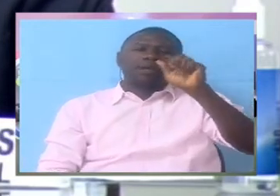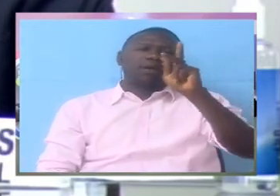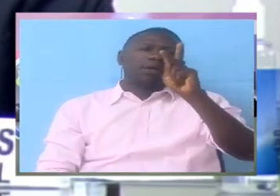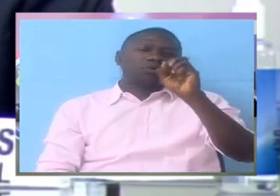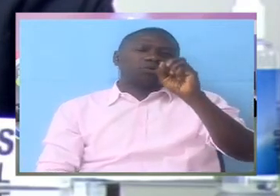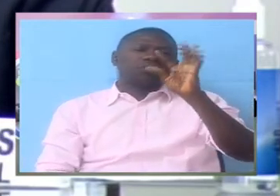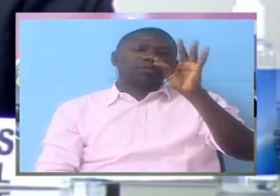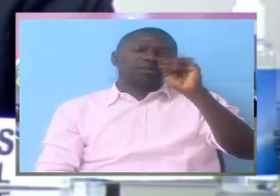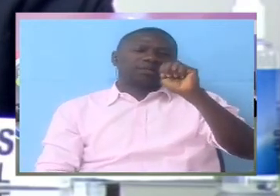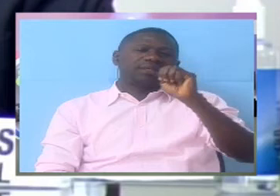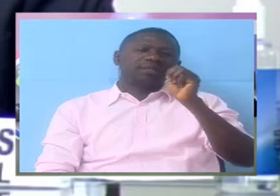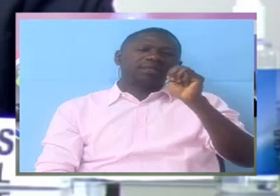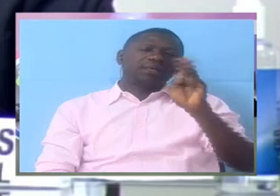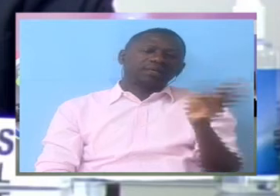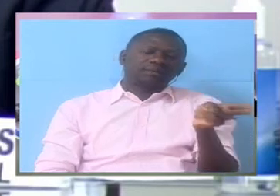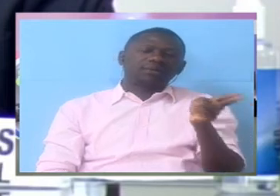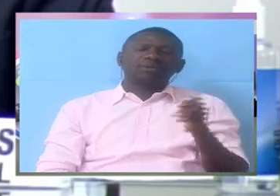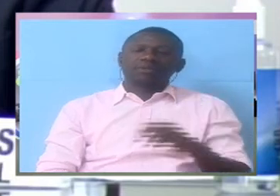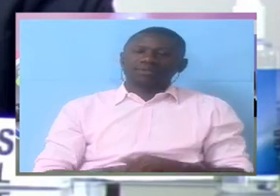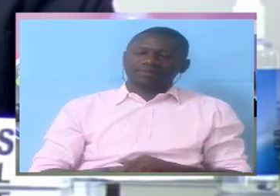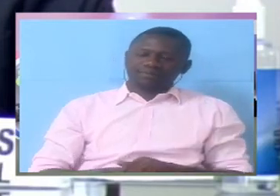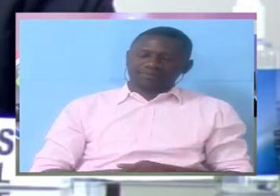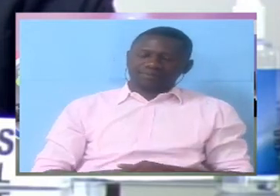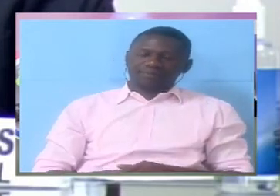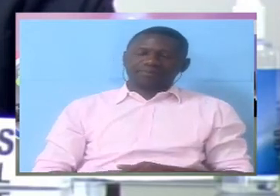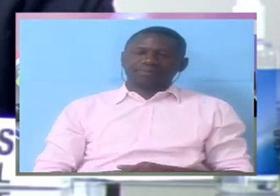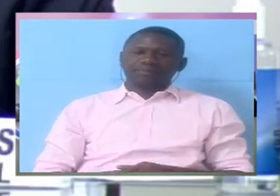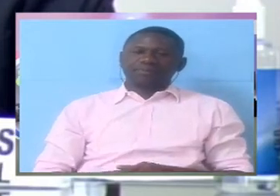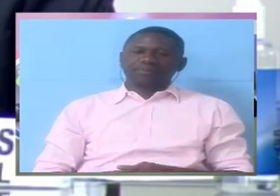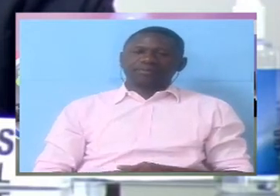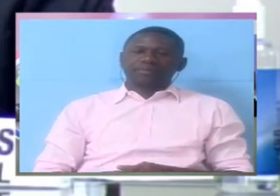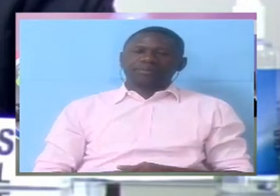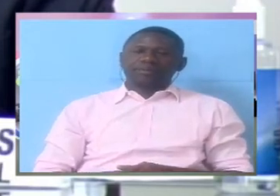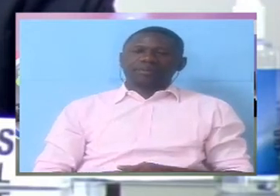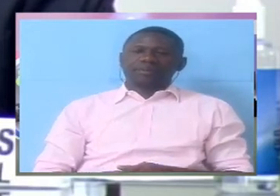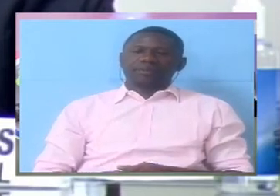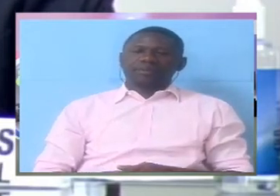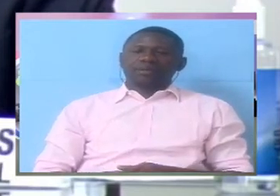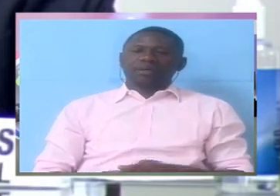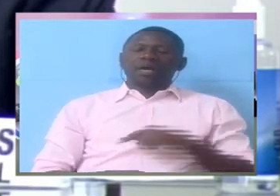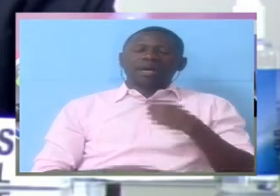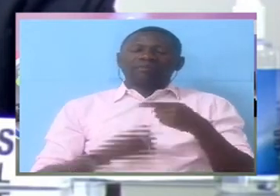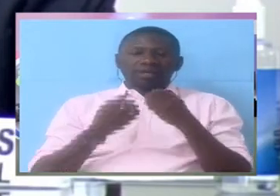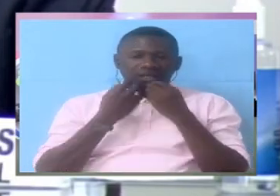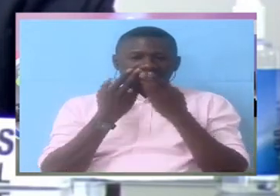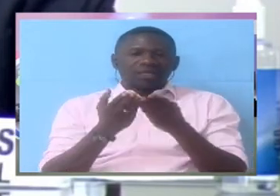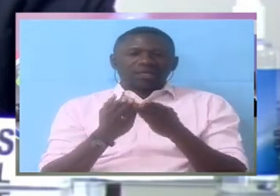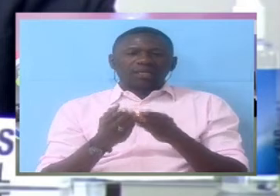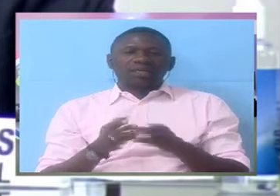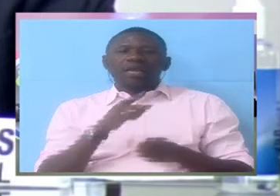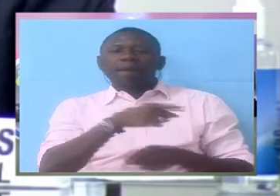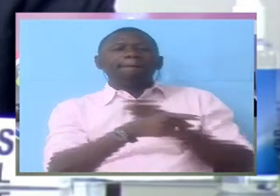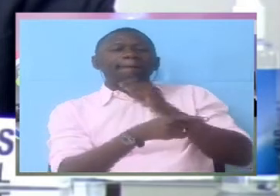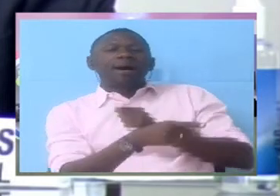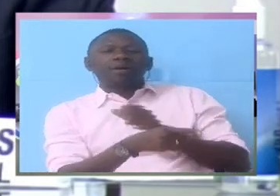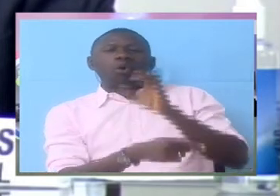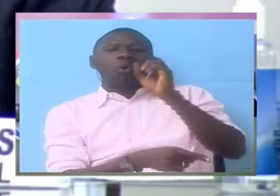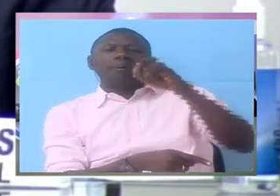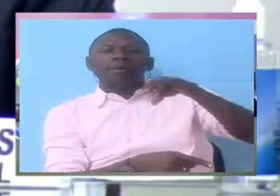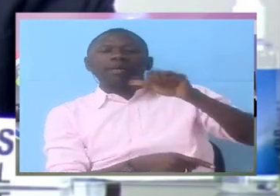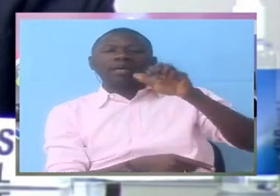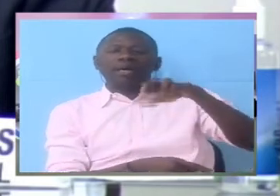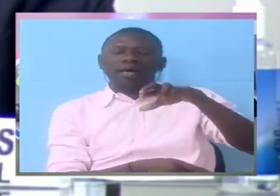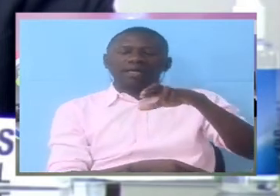alonko aketanu Bakote. And it was believed that he and other PPP supporters close